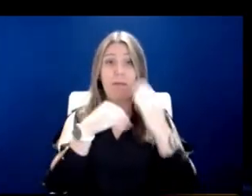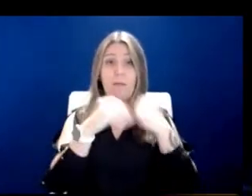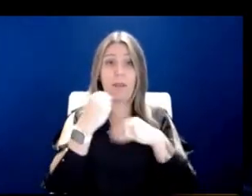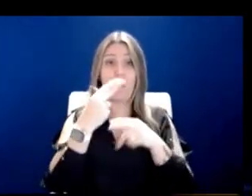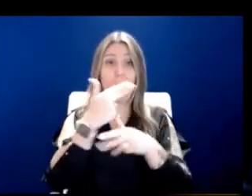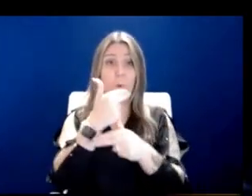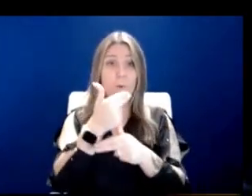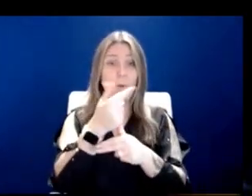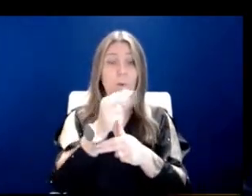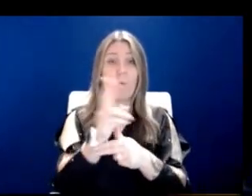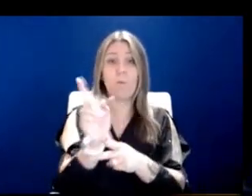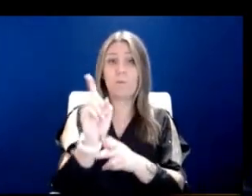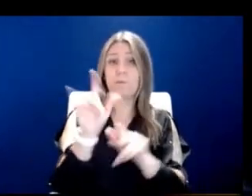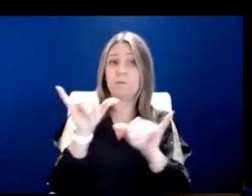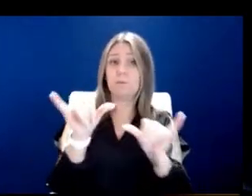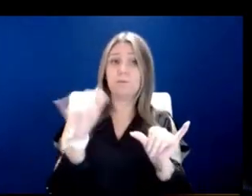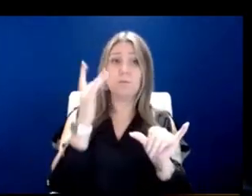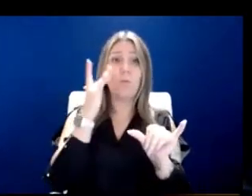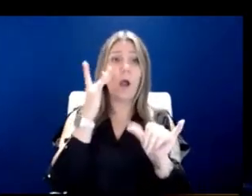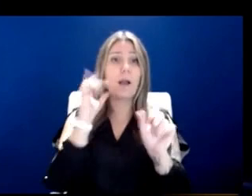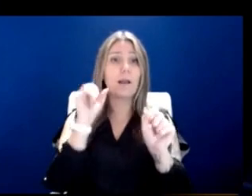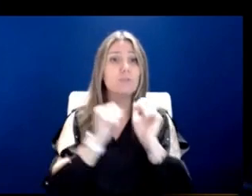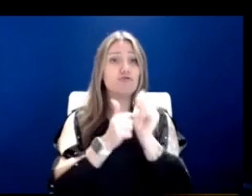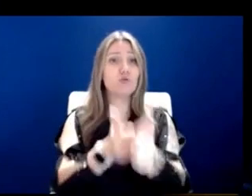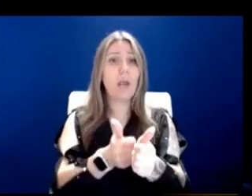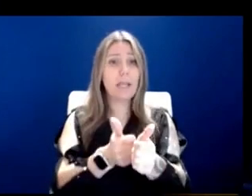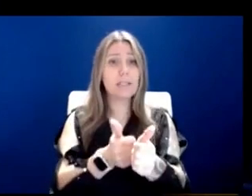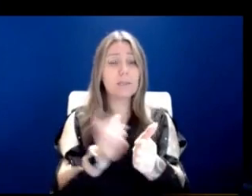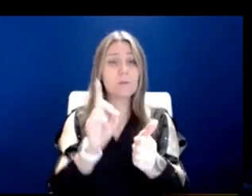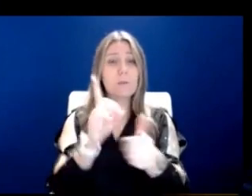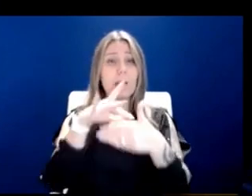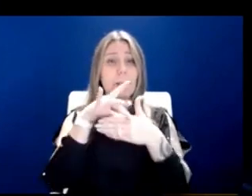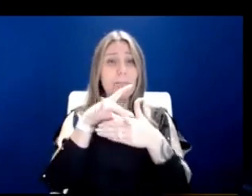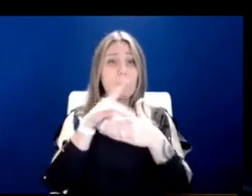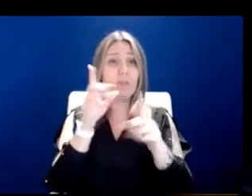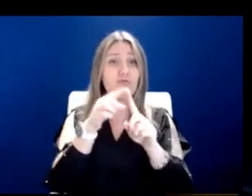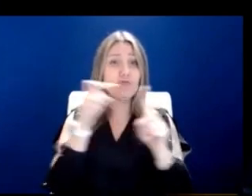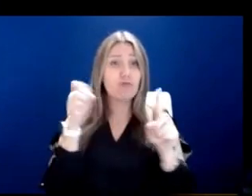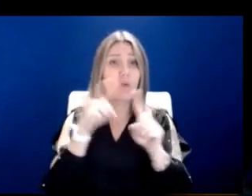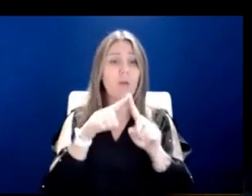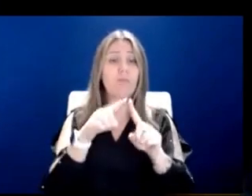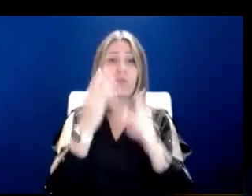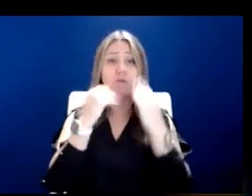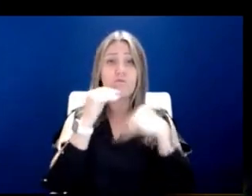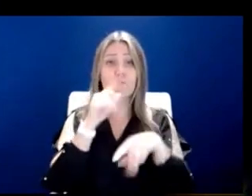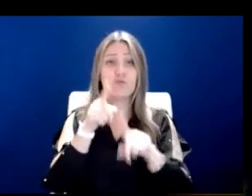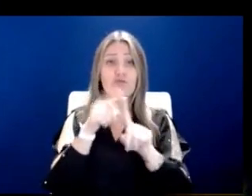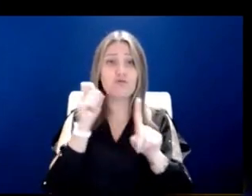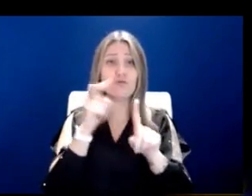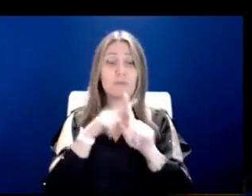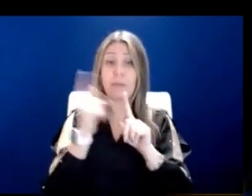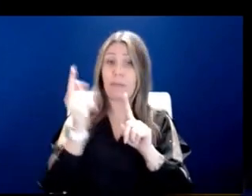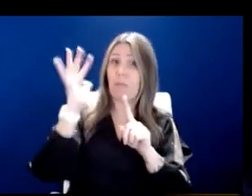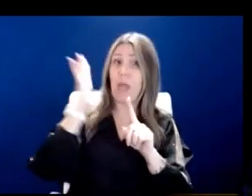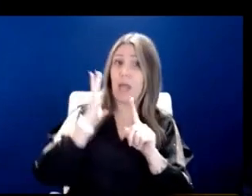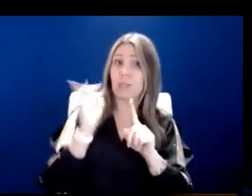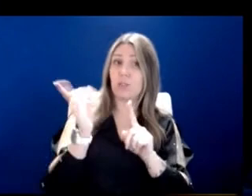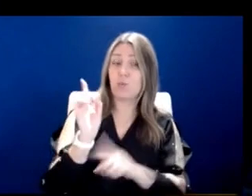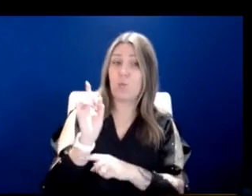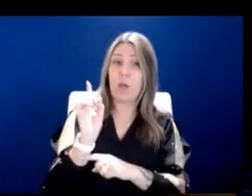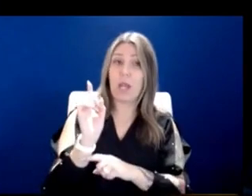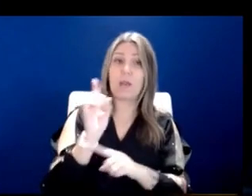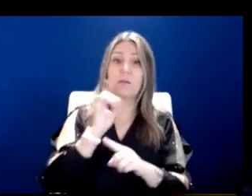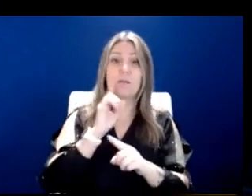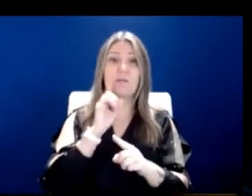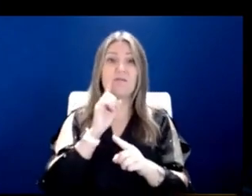we can actually do tracing of where meats will come from, foods will come from, because there have been in the past where we've had some